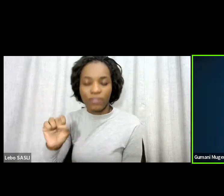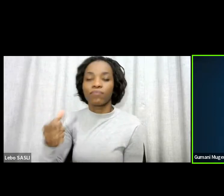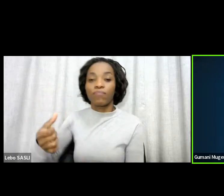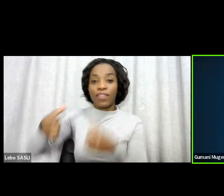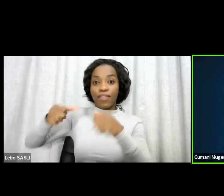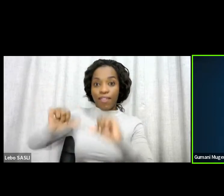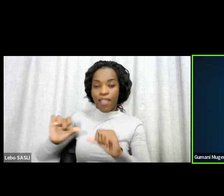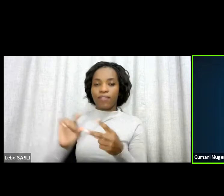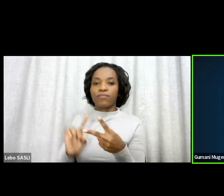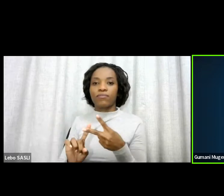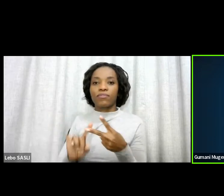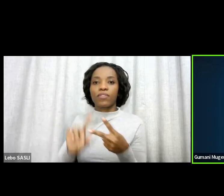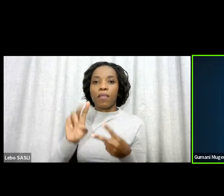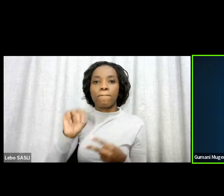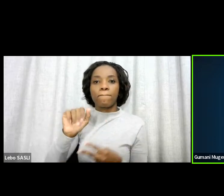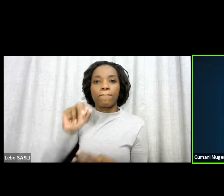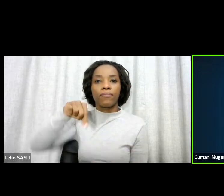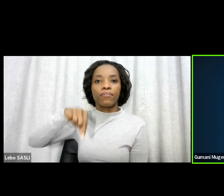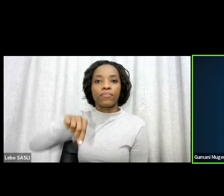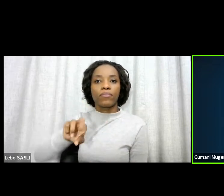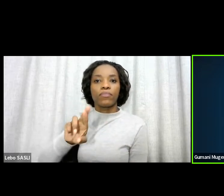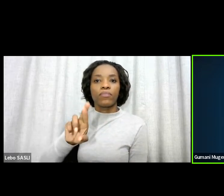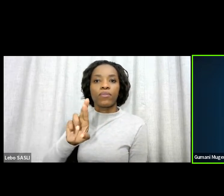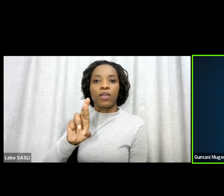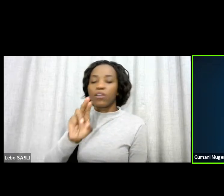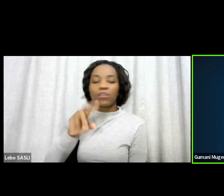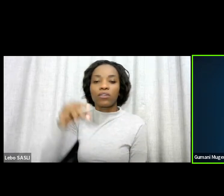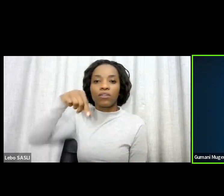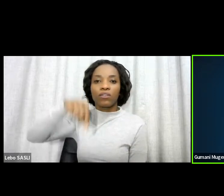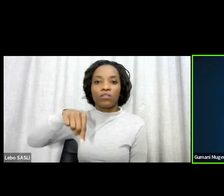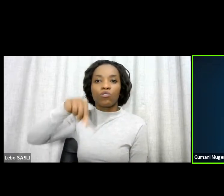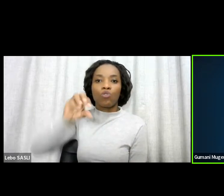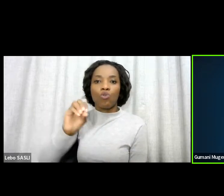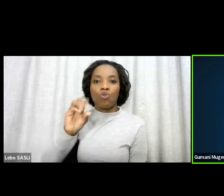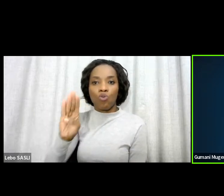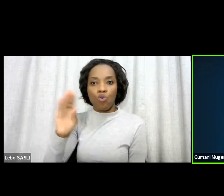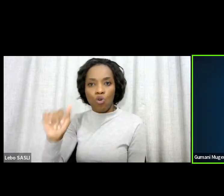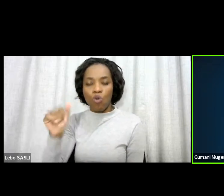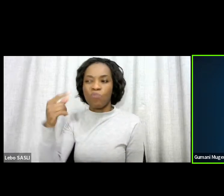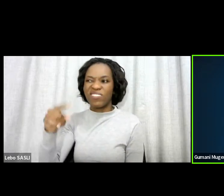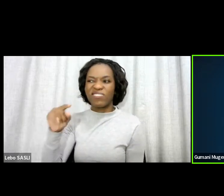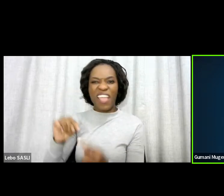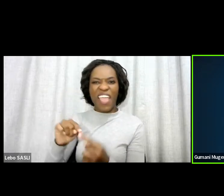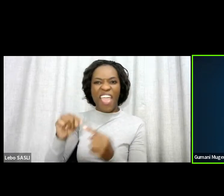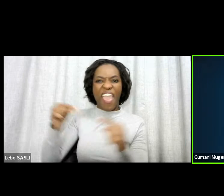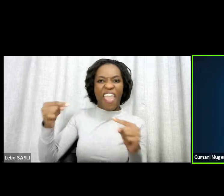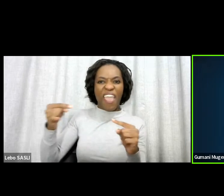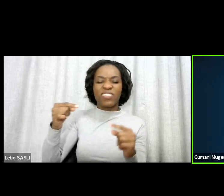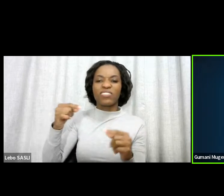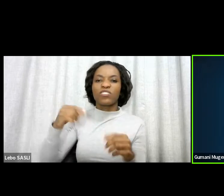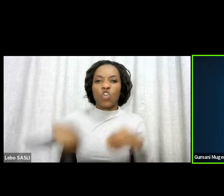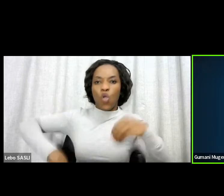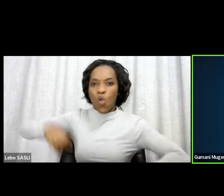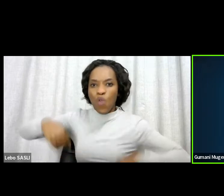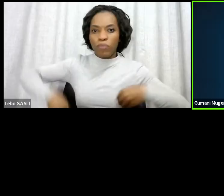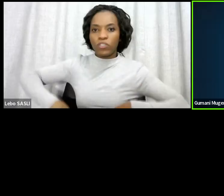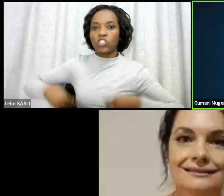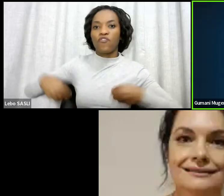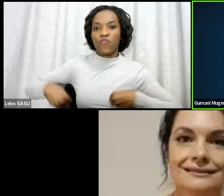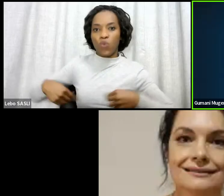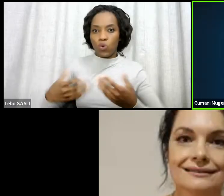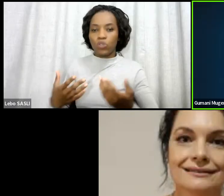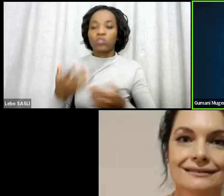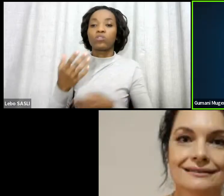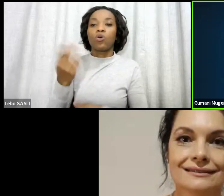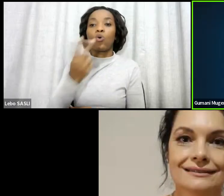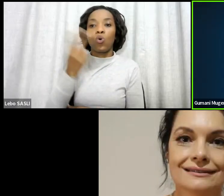Salimani, who is our expert in the area of anti-corruption and fraud. As I call on my colleagues, they will